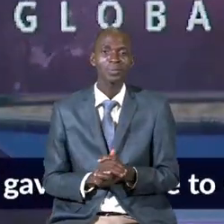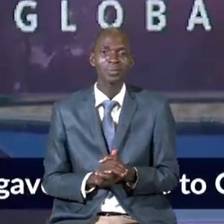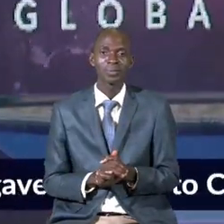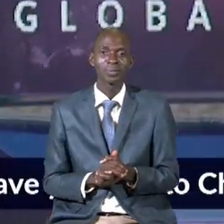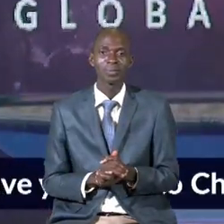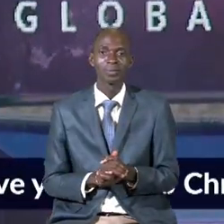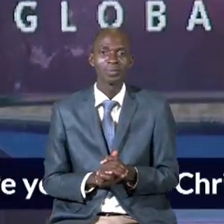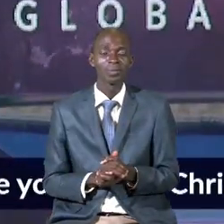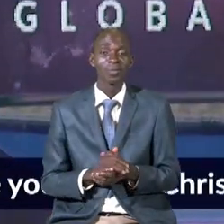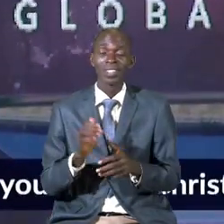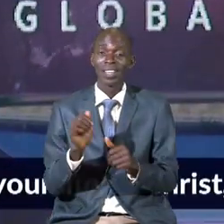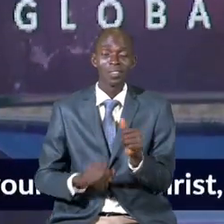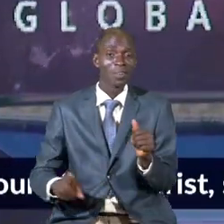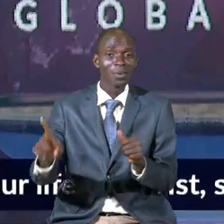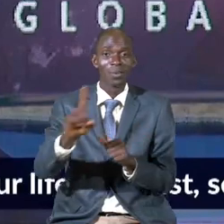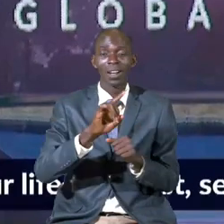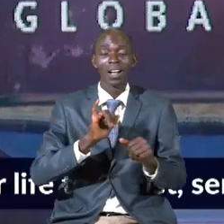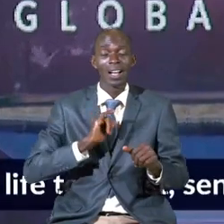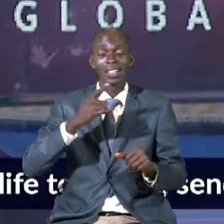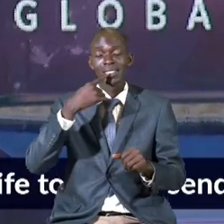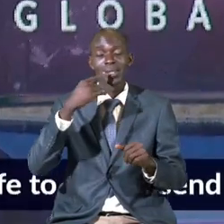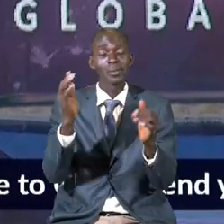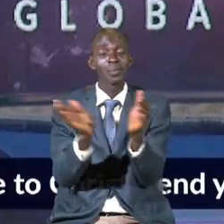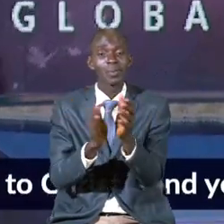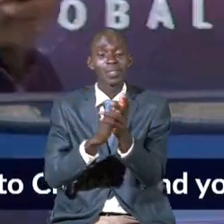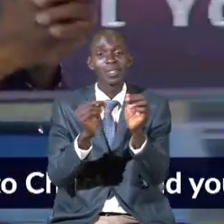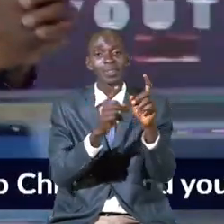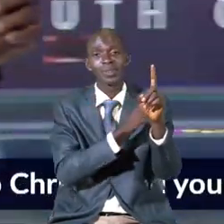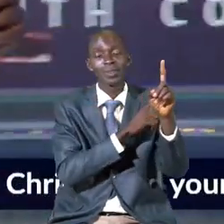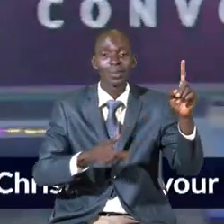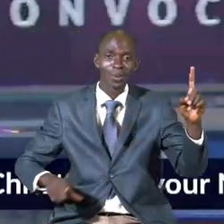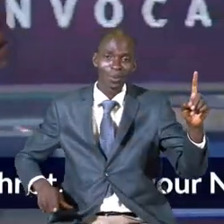everybody has said praise the lord